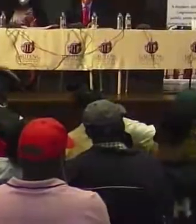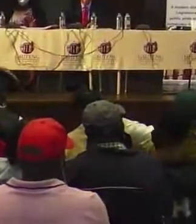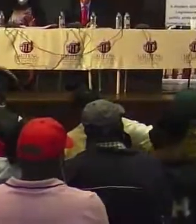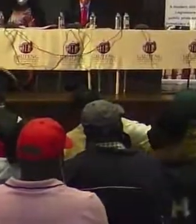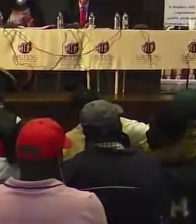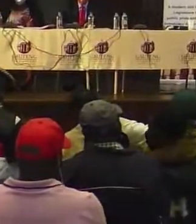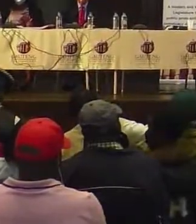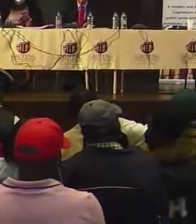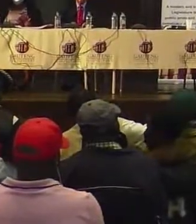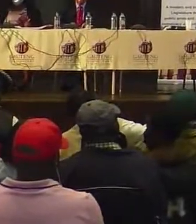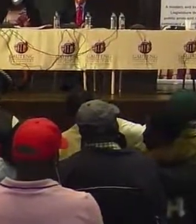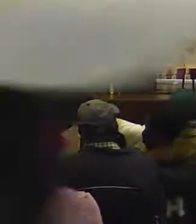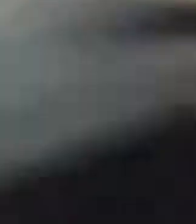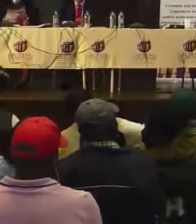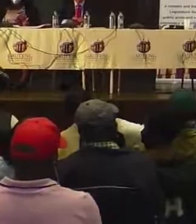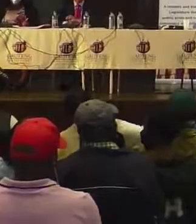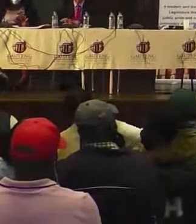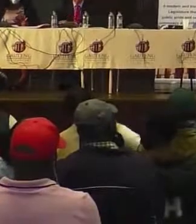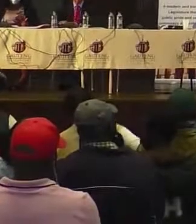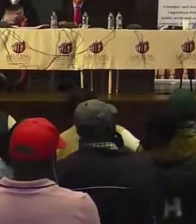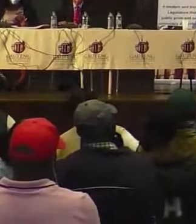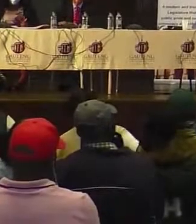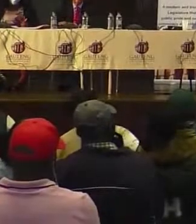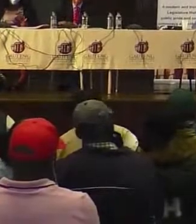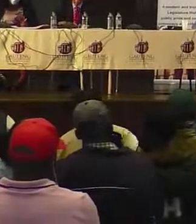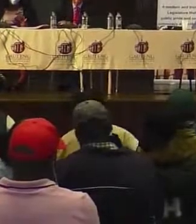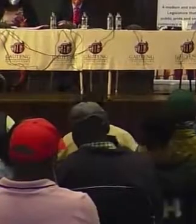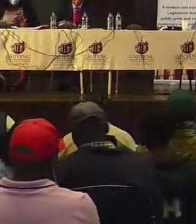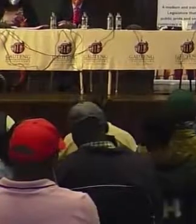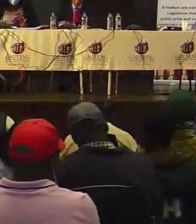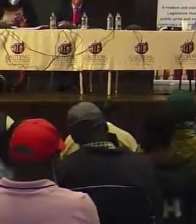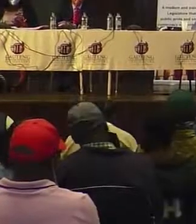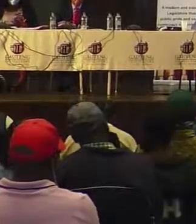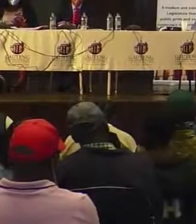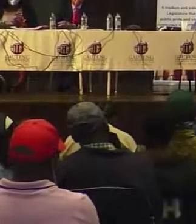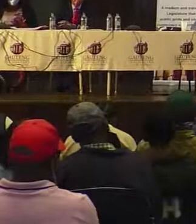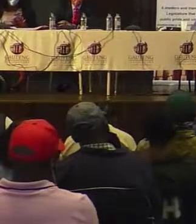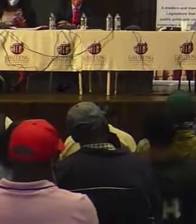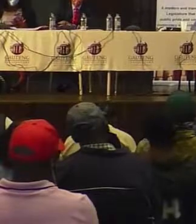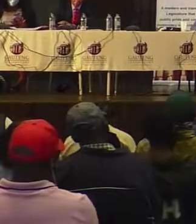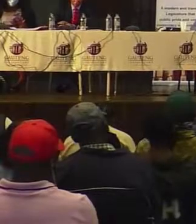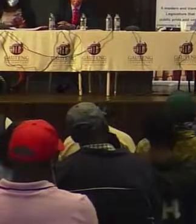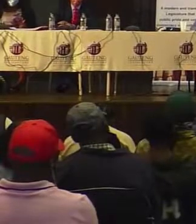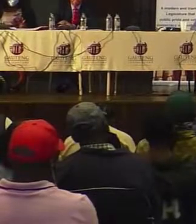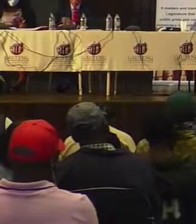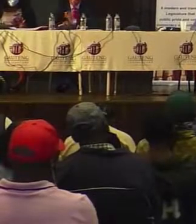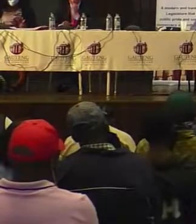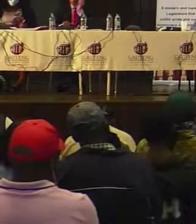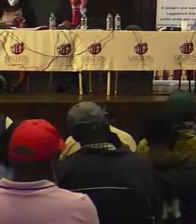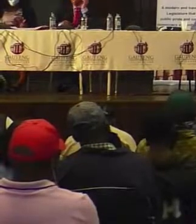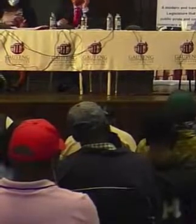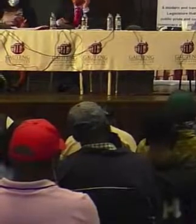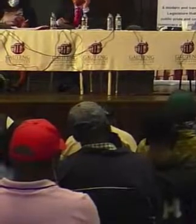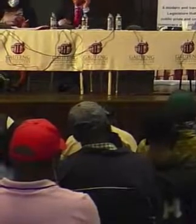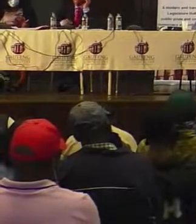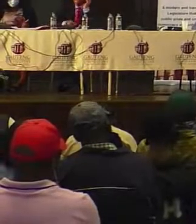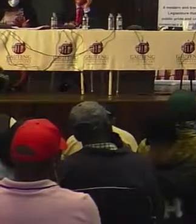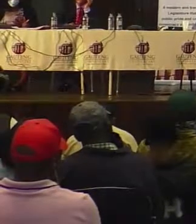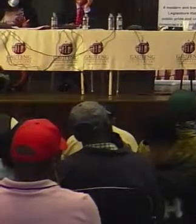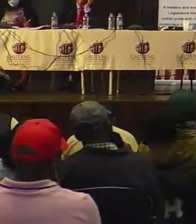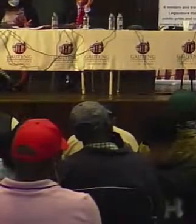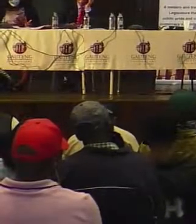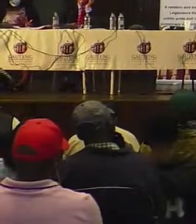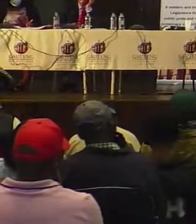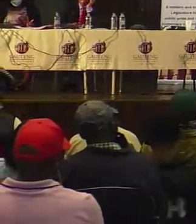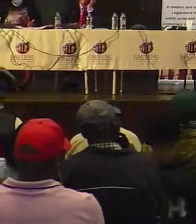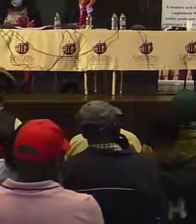And you're right, if you were sitting here, I would have seen your hand straight away. That's on our lighter side, but thank you so much. HOD, before I